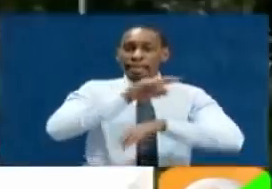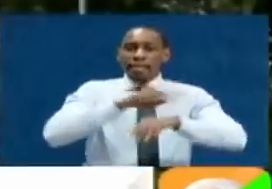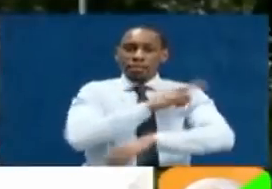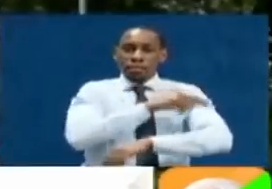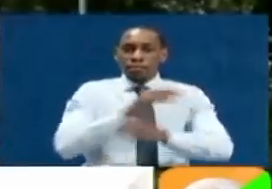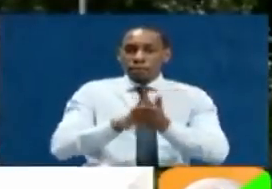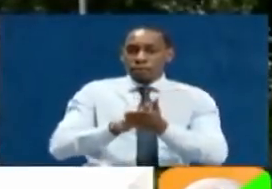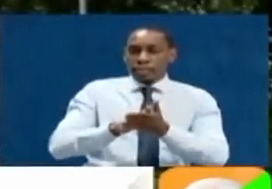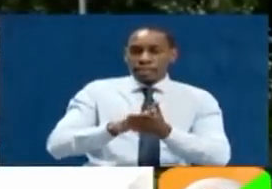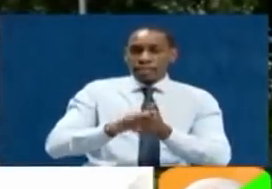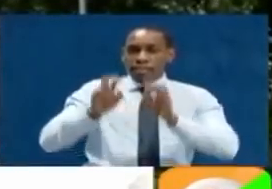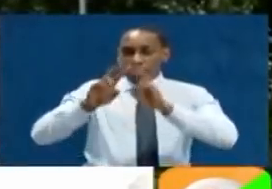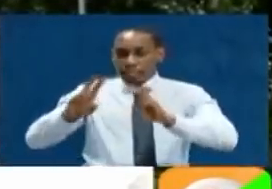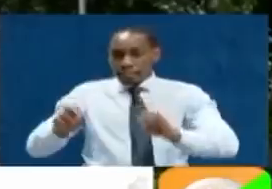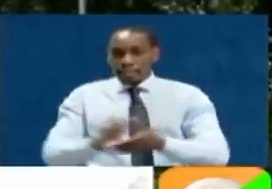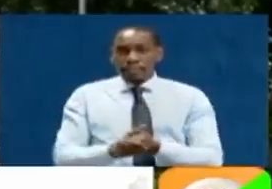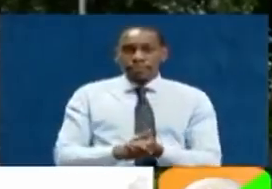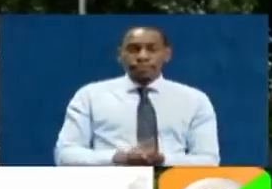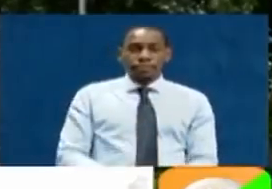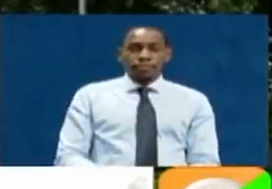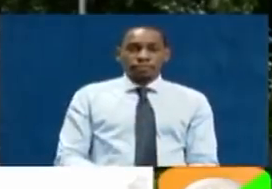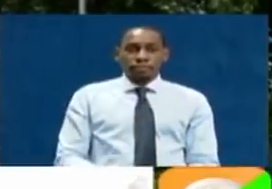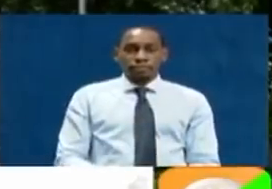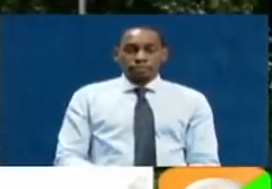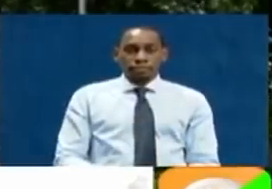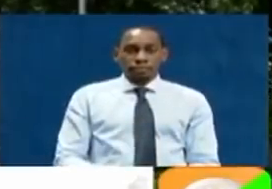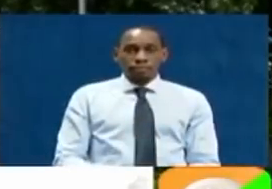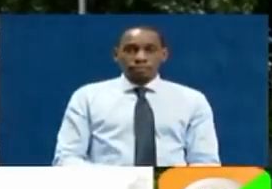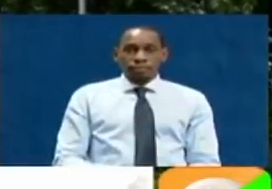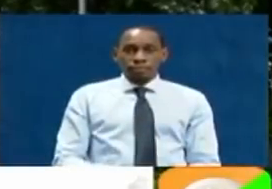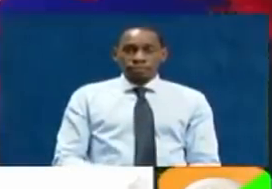Hospital ended the frantic search. Dorcas Wangira, Citizen TV, Nairobi.